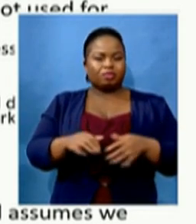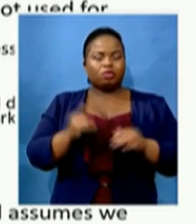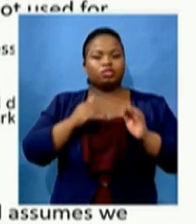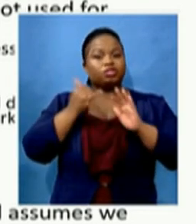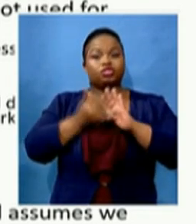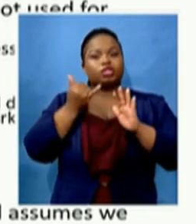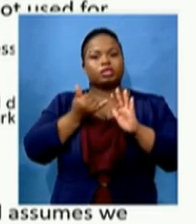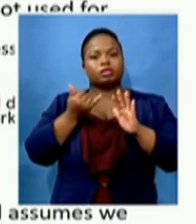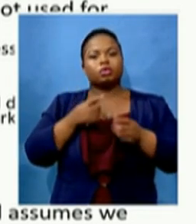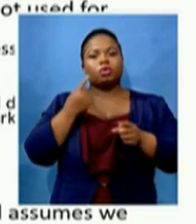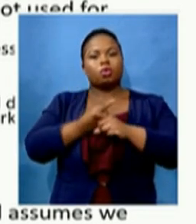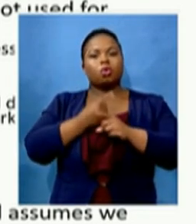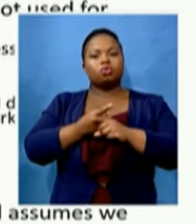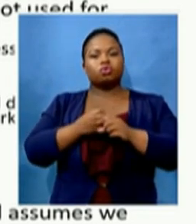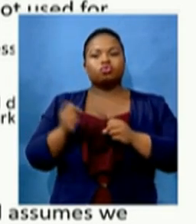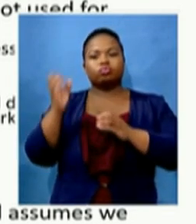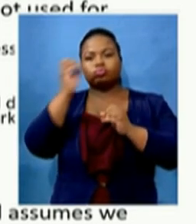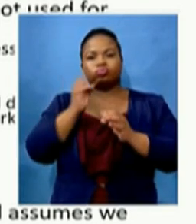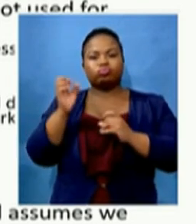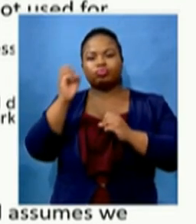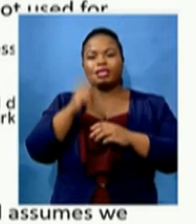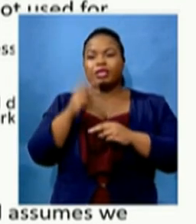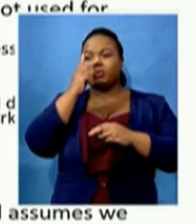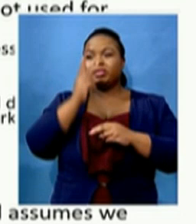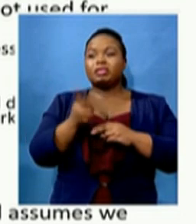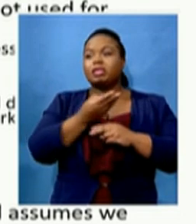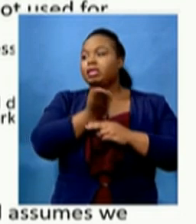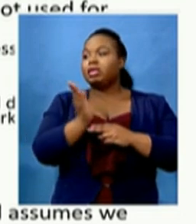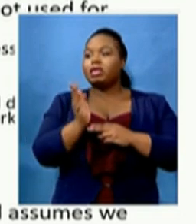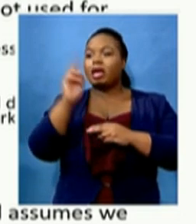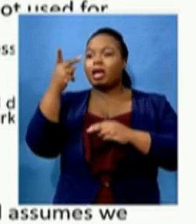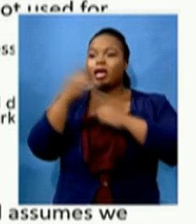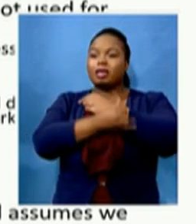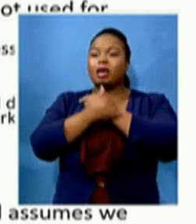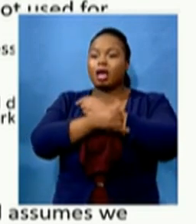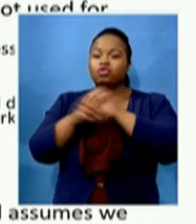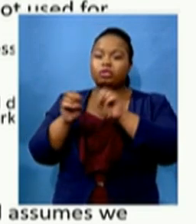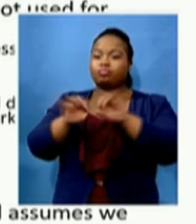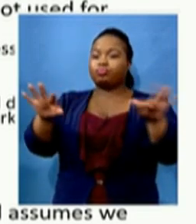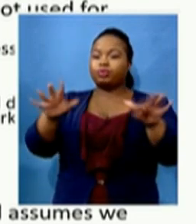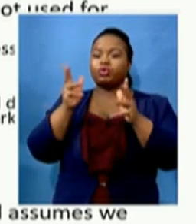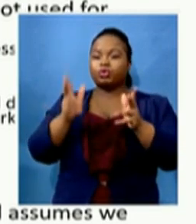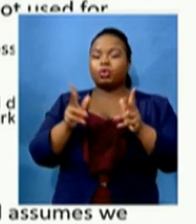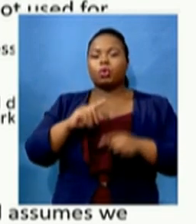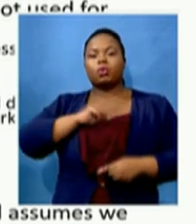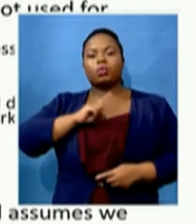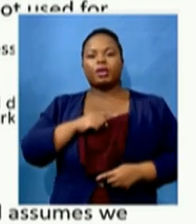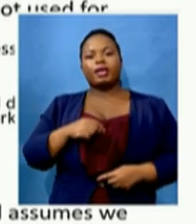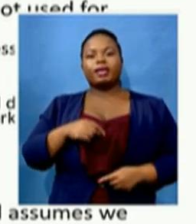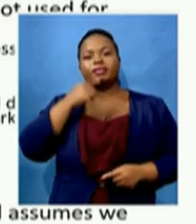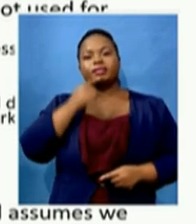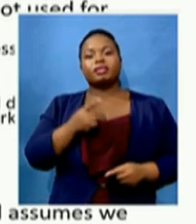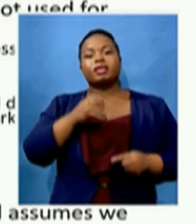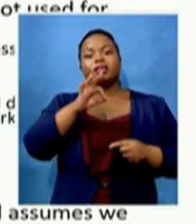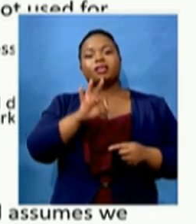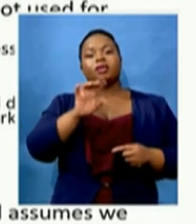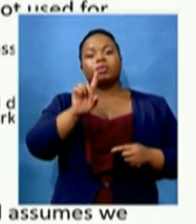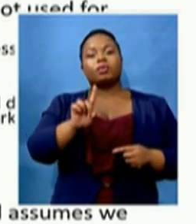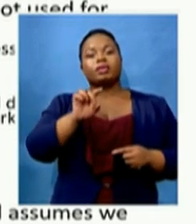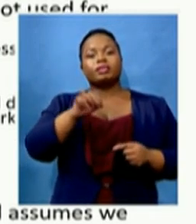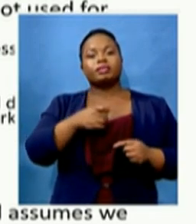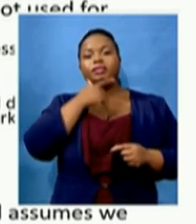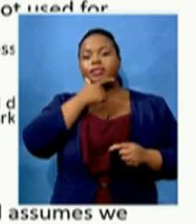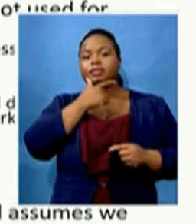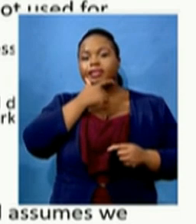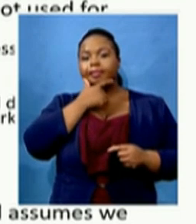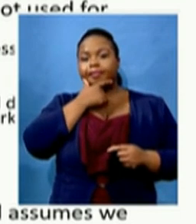other countries. The model produces estimates till 31 December 2020, and it's the